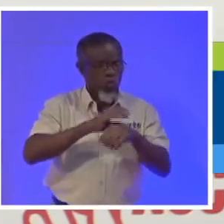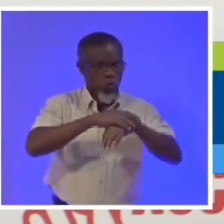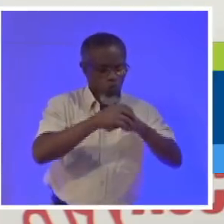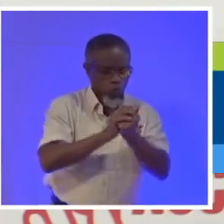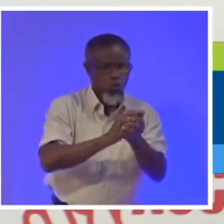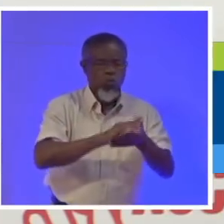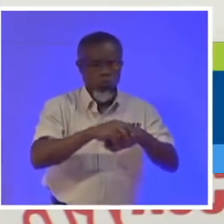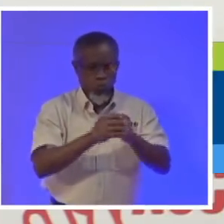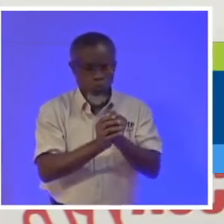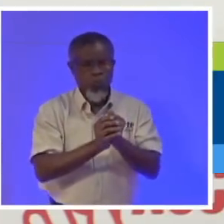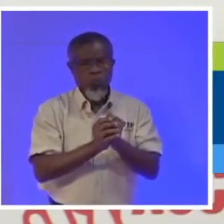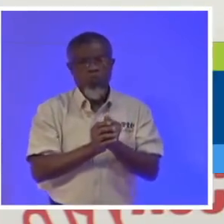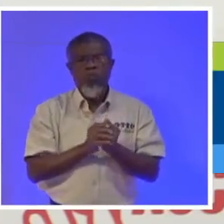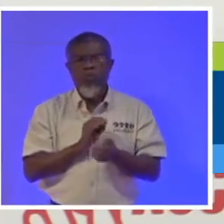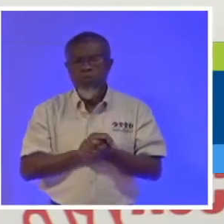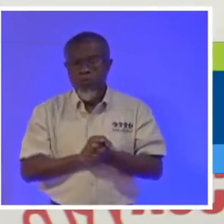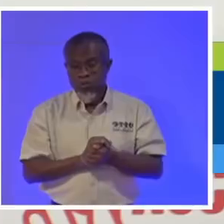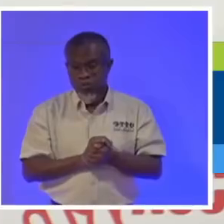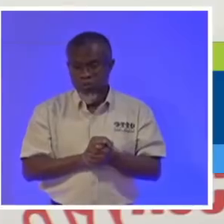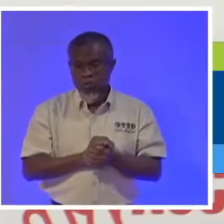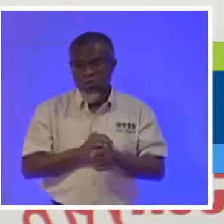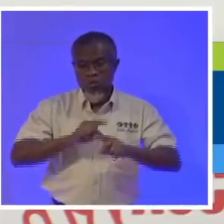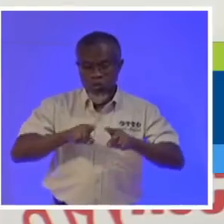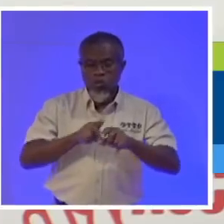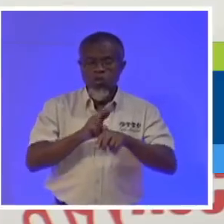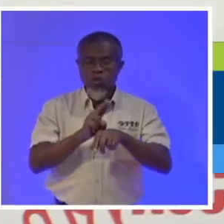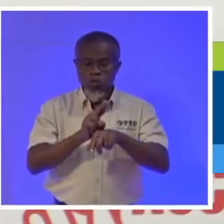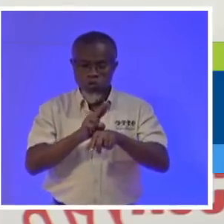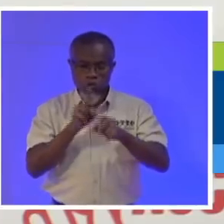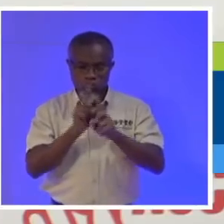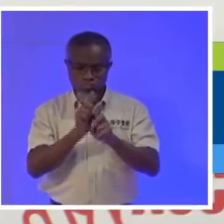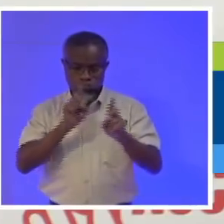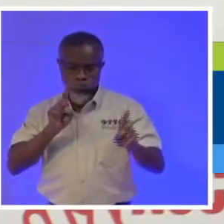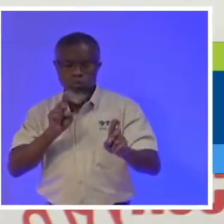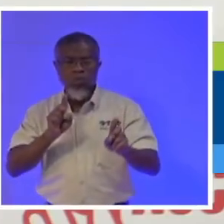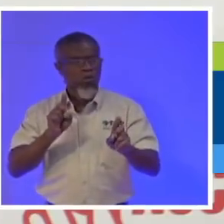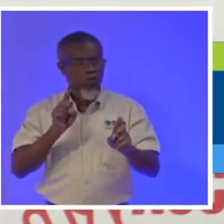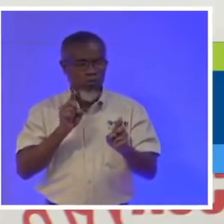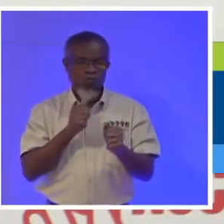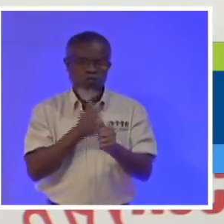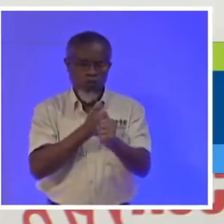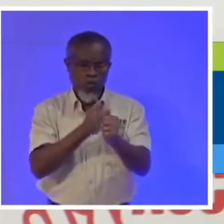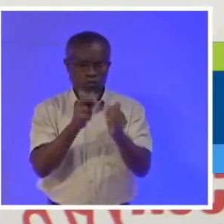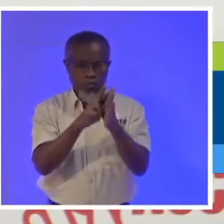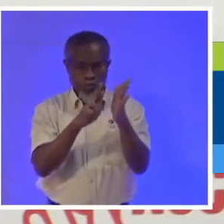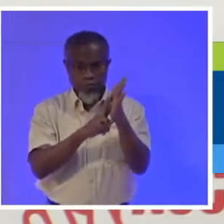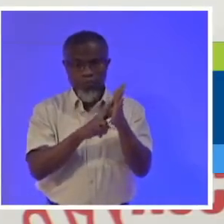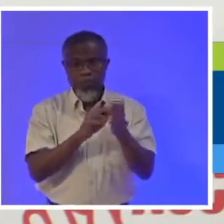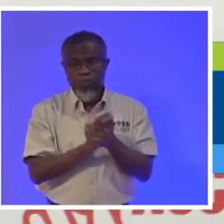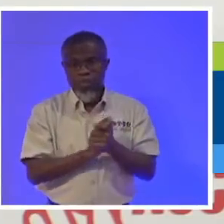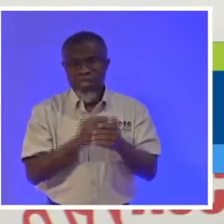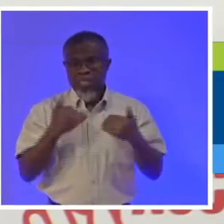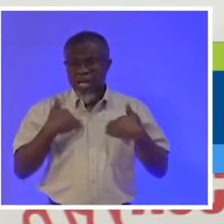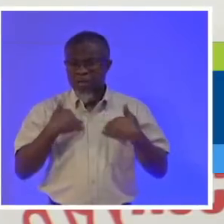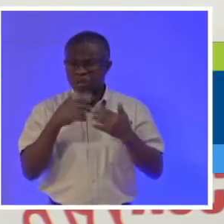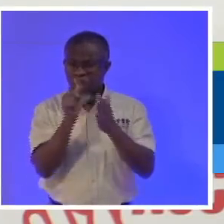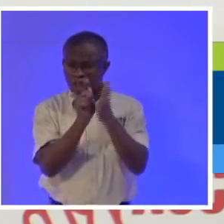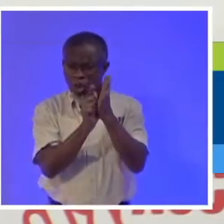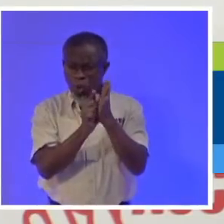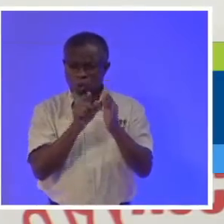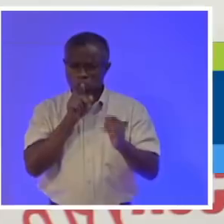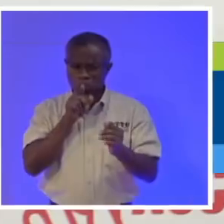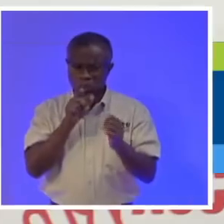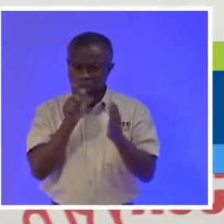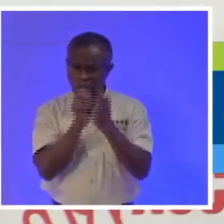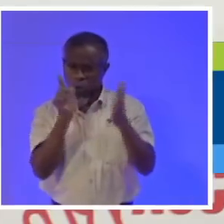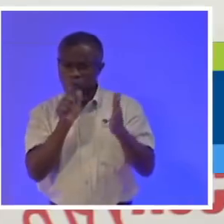ill, and C, having a fatal outcome. So yes, there's minor concern around that, and there is a law against that public